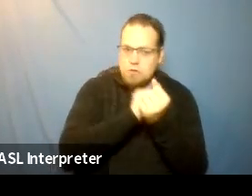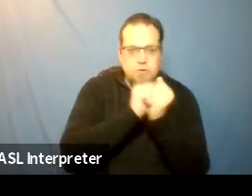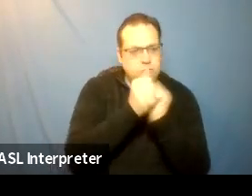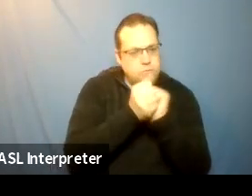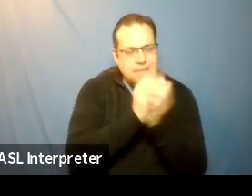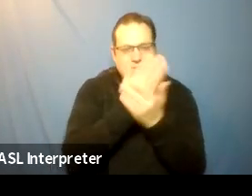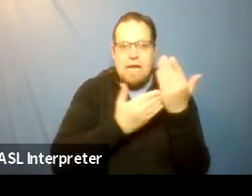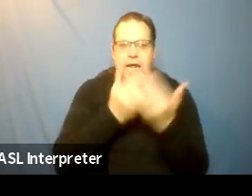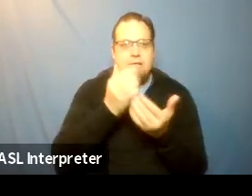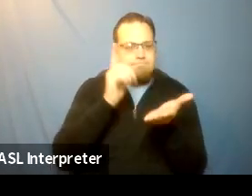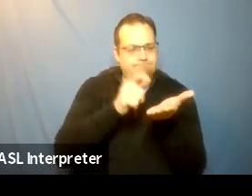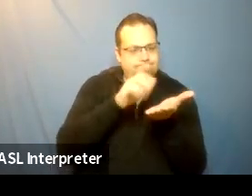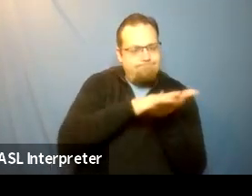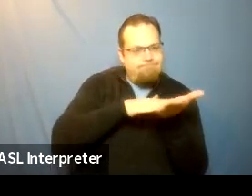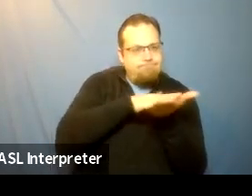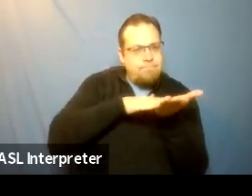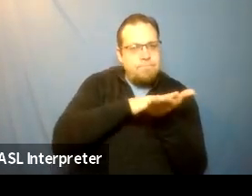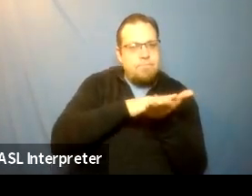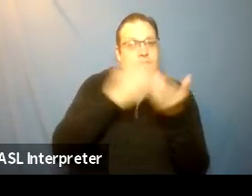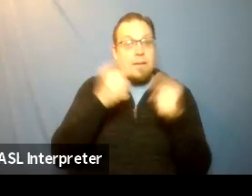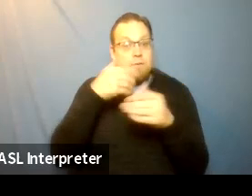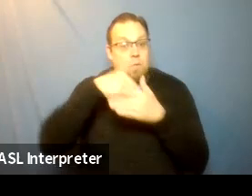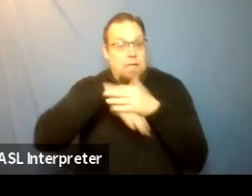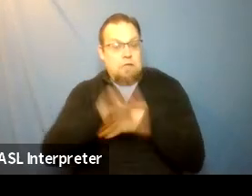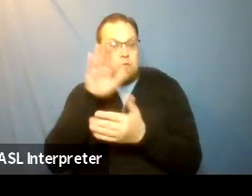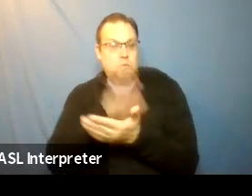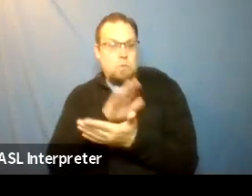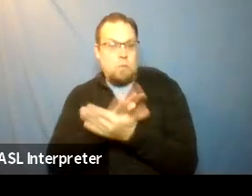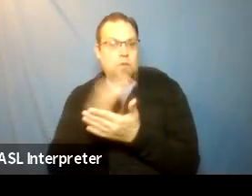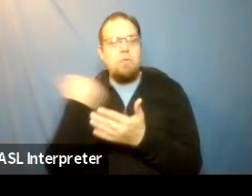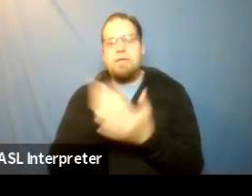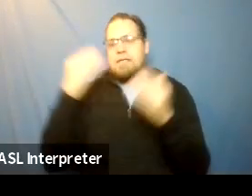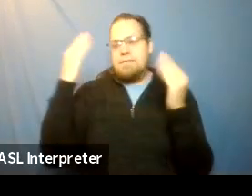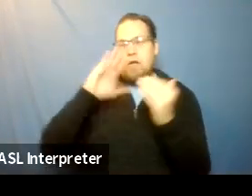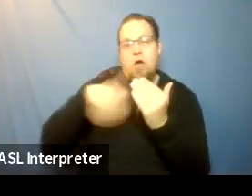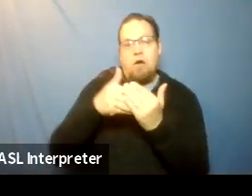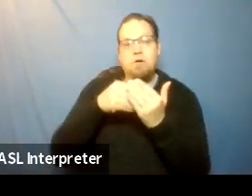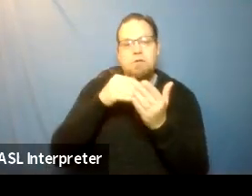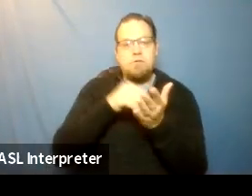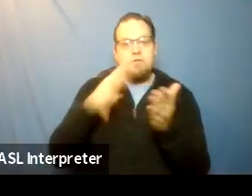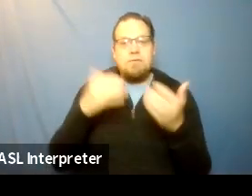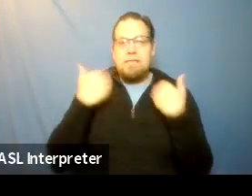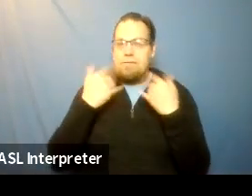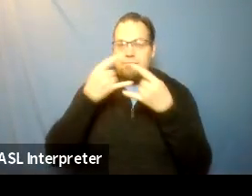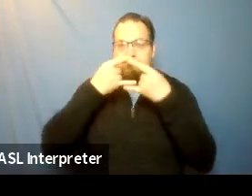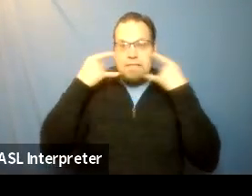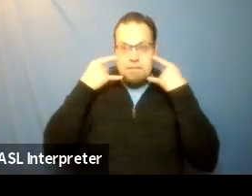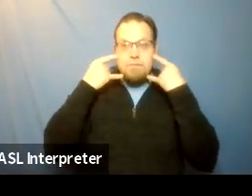and using hand sanitizer when they're entering the school. We would expect all students to have face